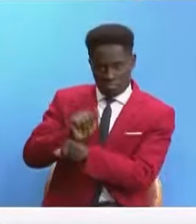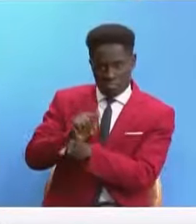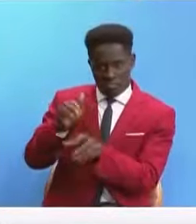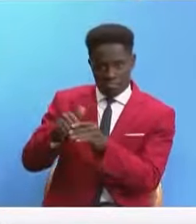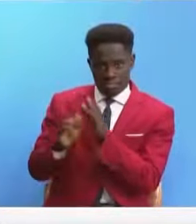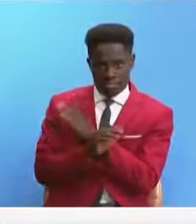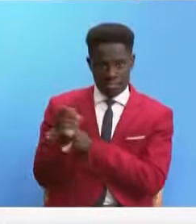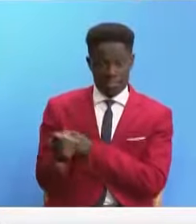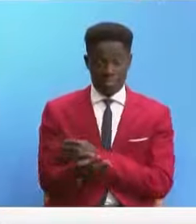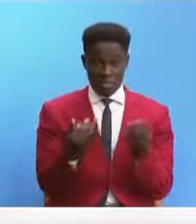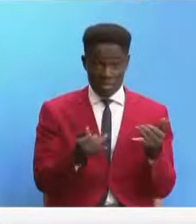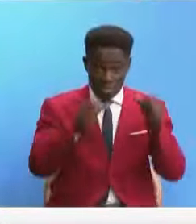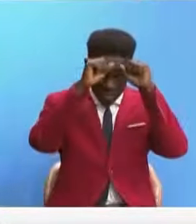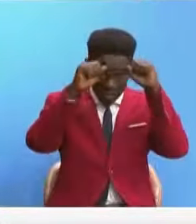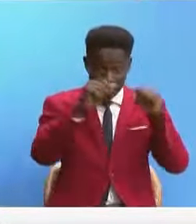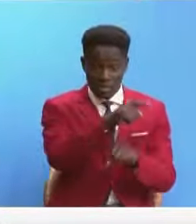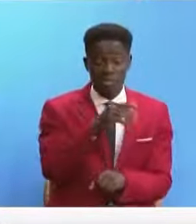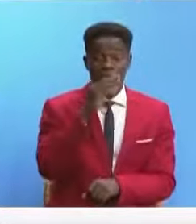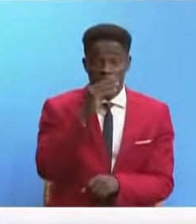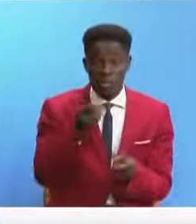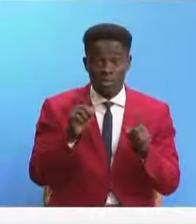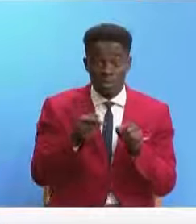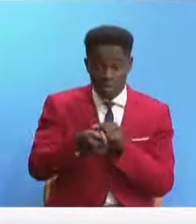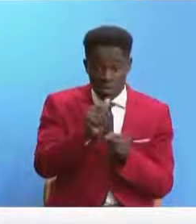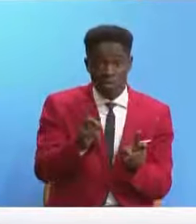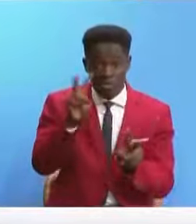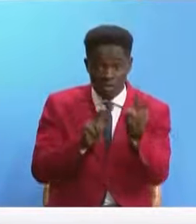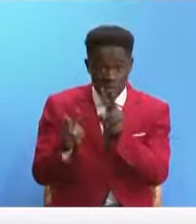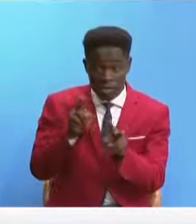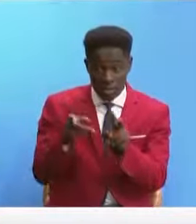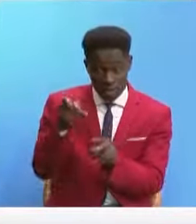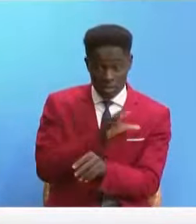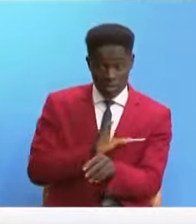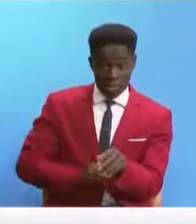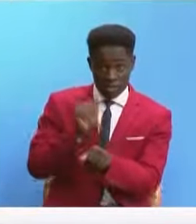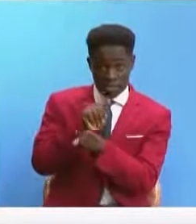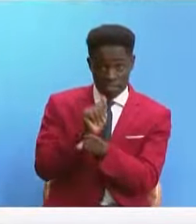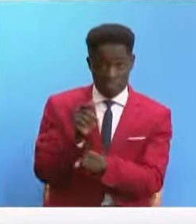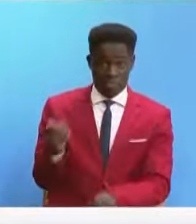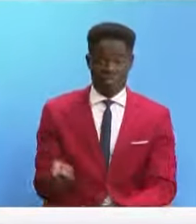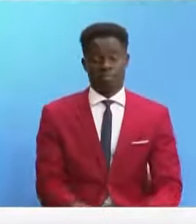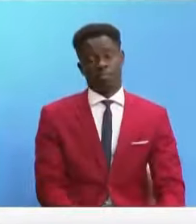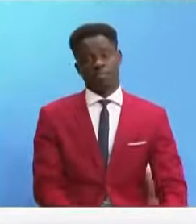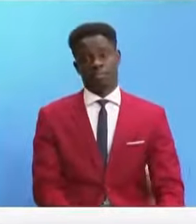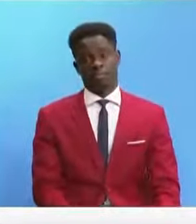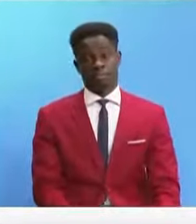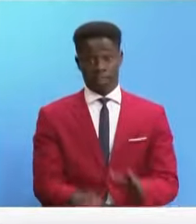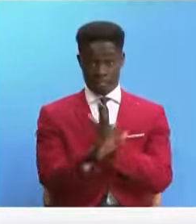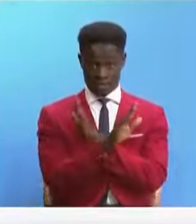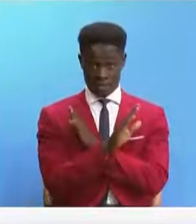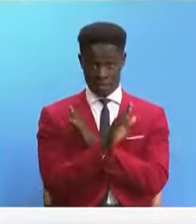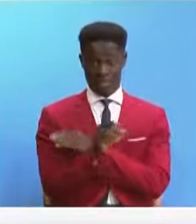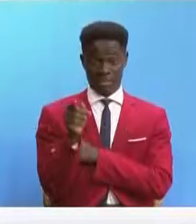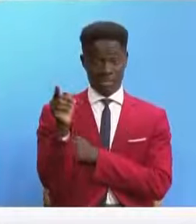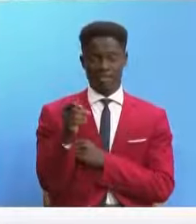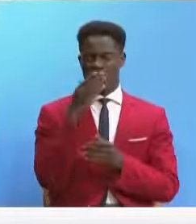Zambia production plant in Chilanga. Details in the following reports. Zambia is one of the biggest suppliers of seed in the region,